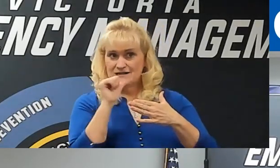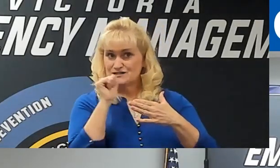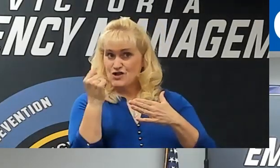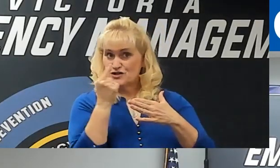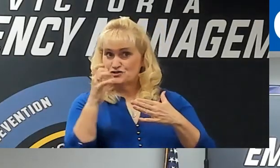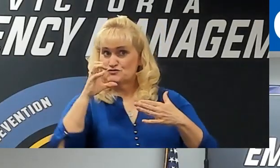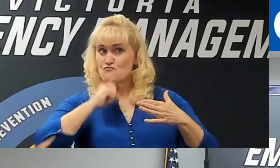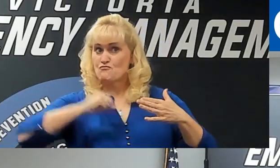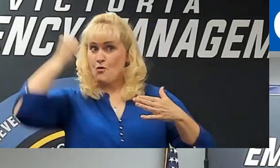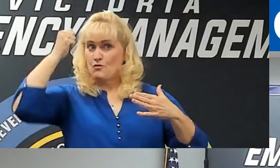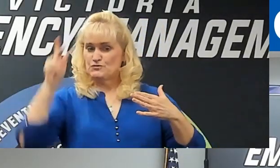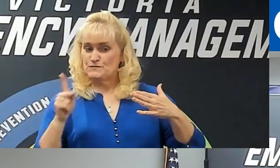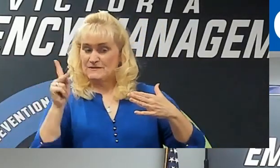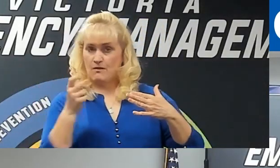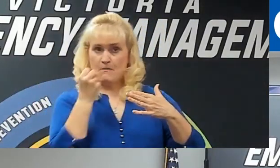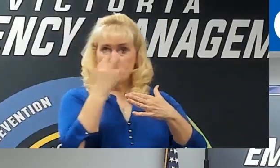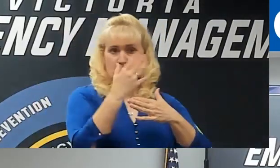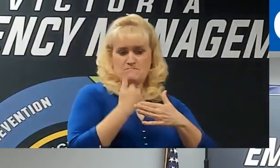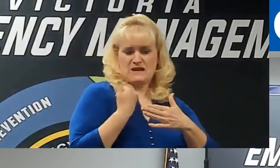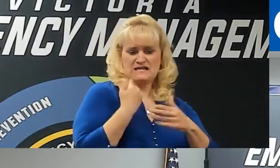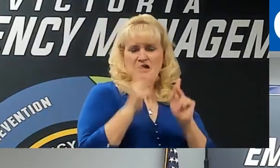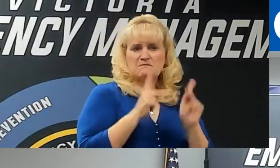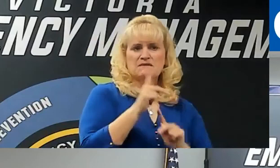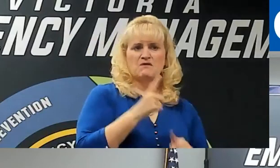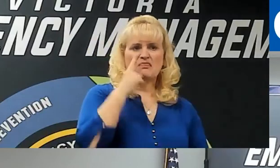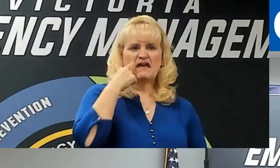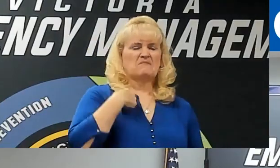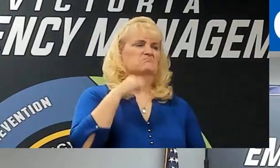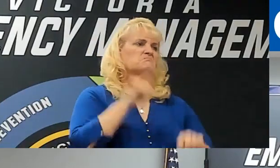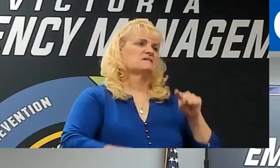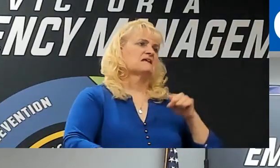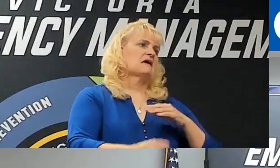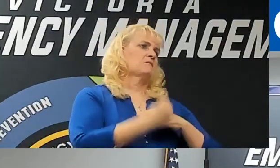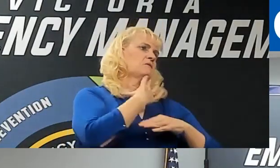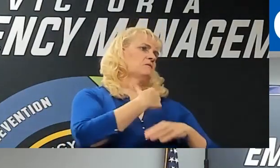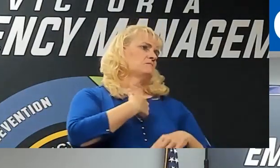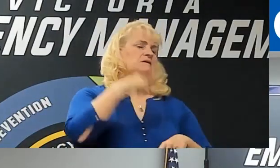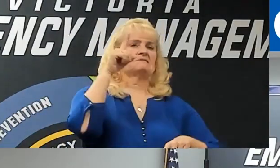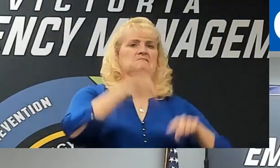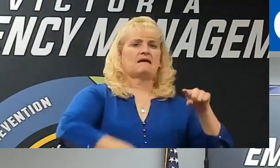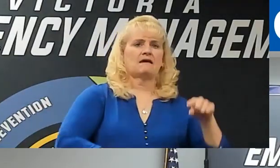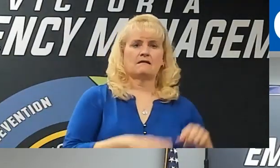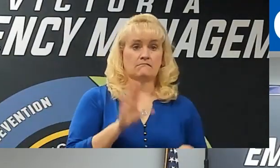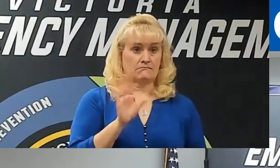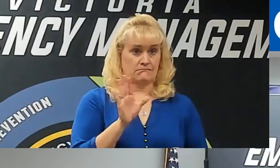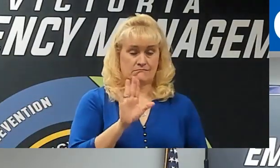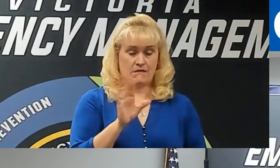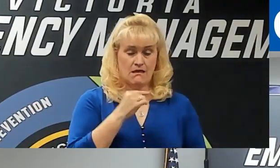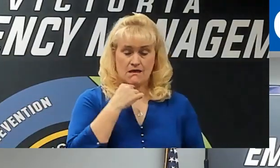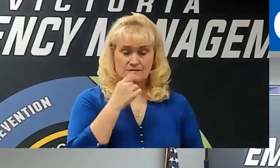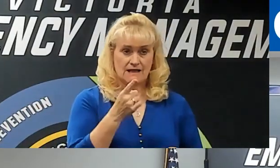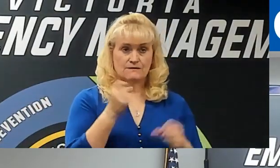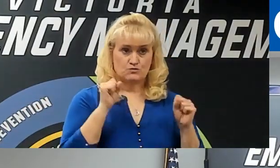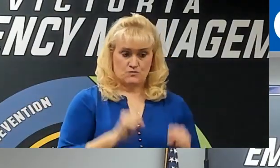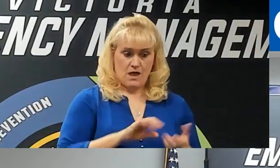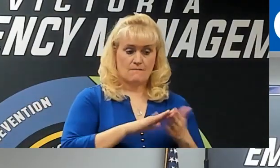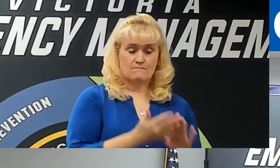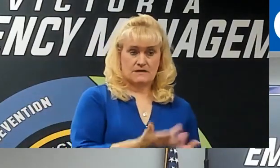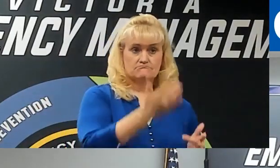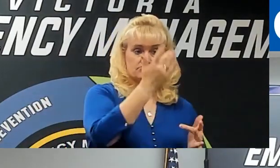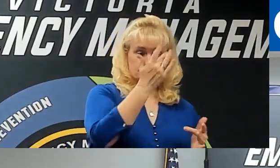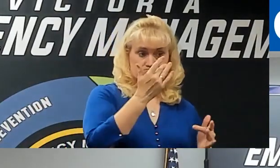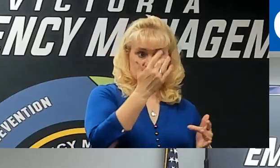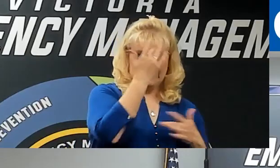people, and a lot of young people think that they're impervious to this. Excuse me, but I'm telling you that you can be young and get sick too.